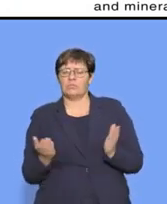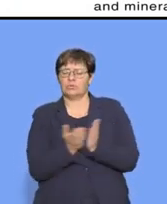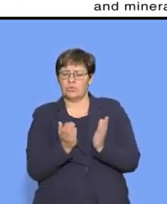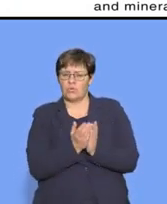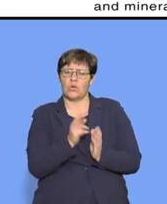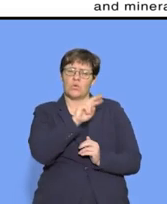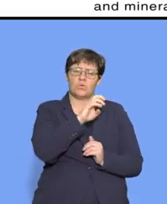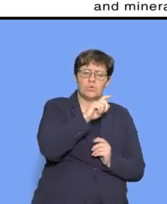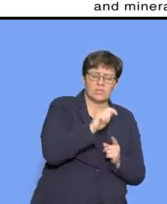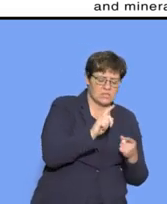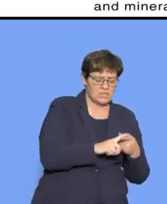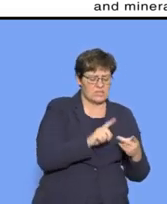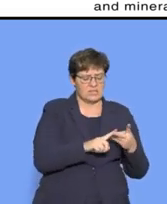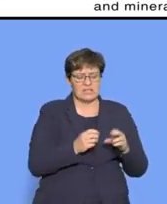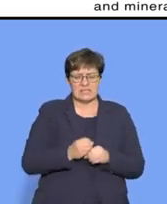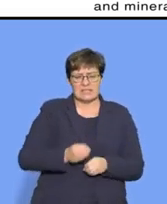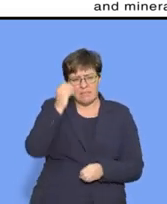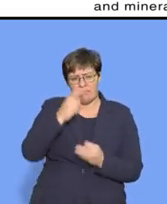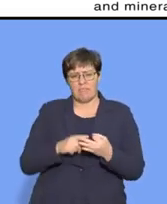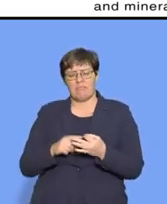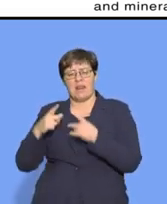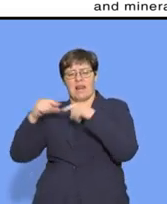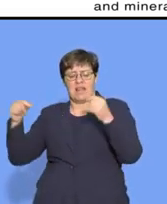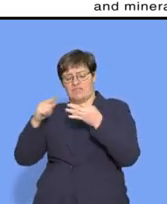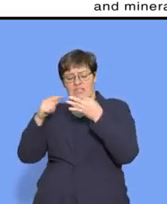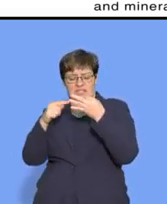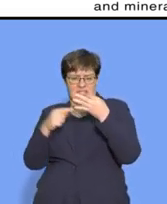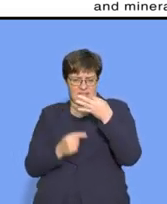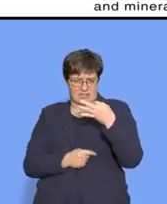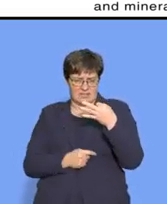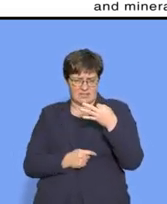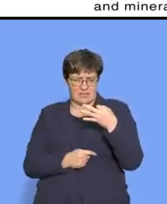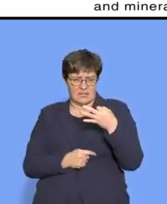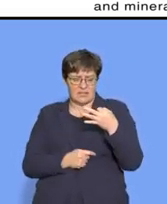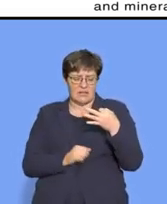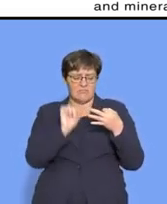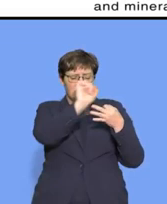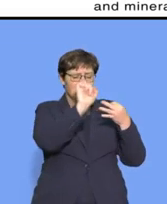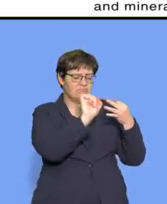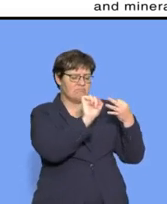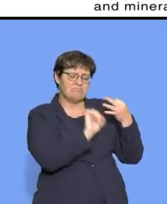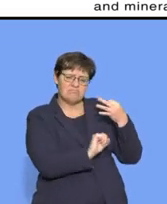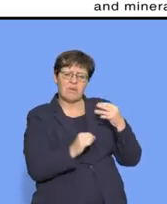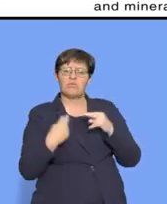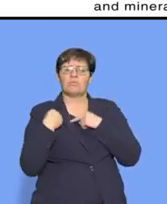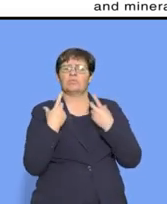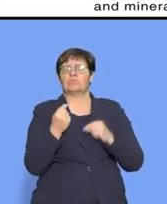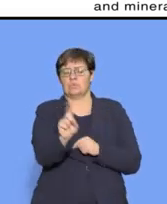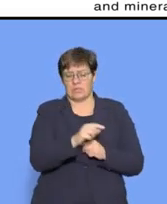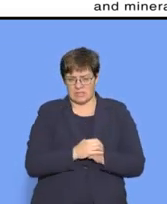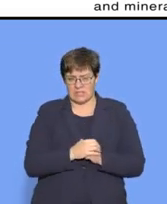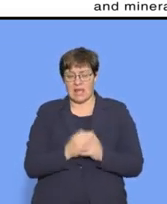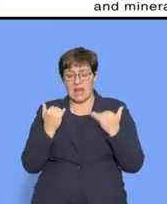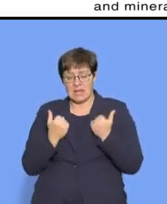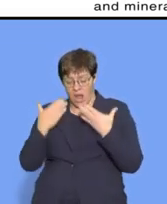consist of roots, stems, and leaves. And earlier on, we looked at the functions of these different parts, and we're now going